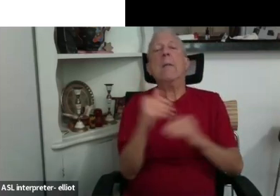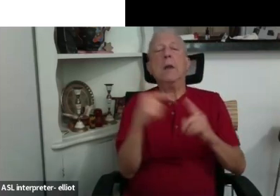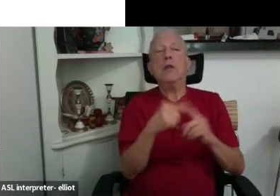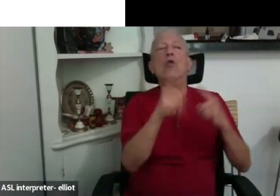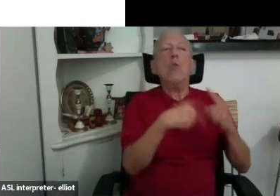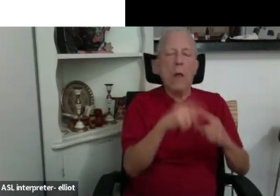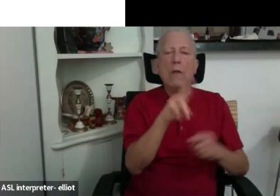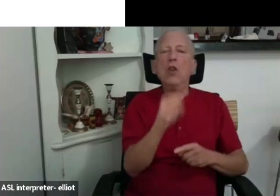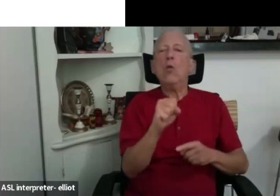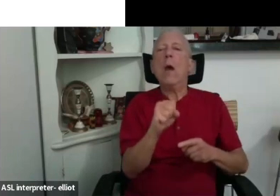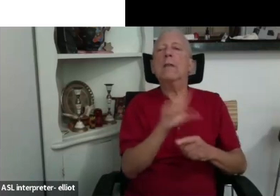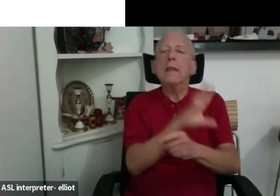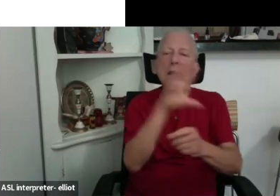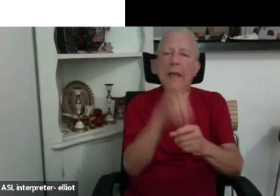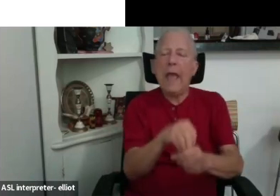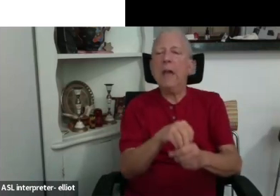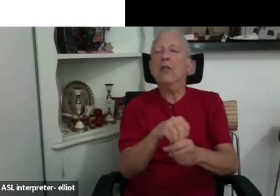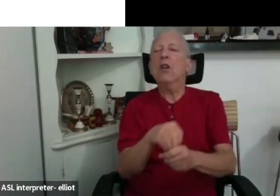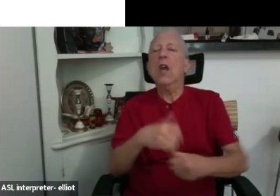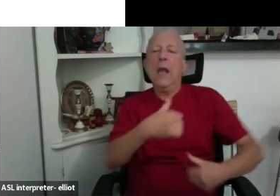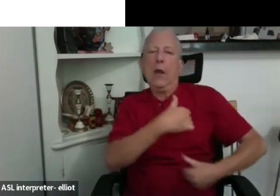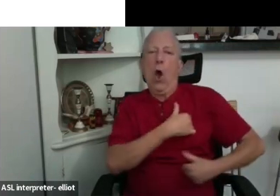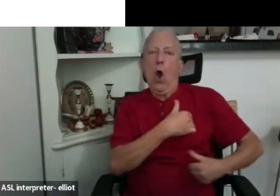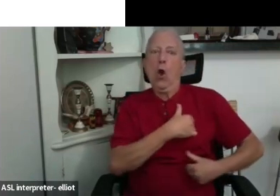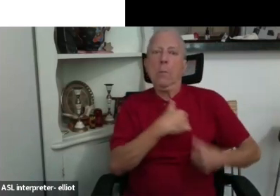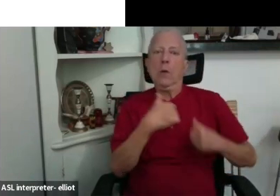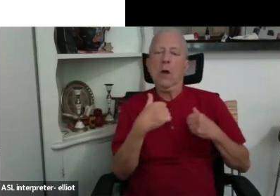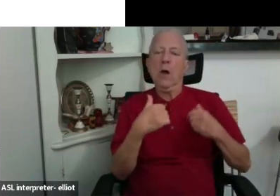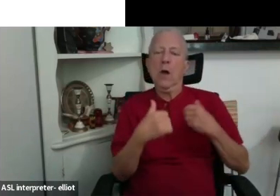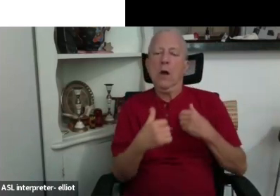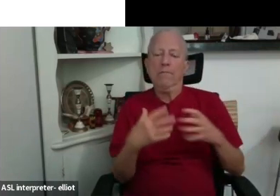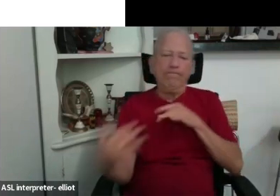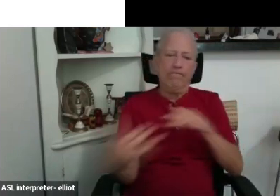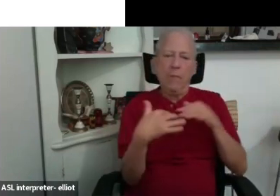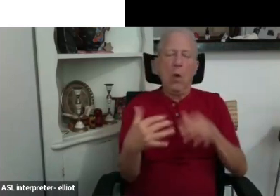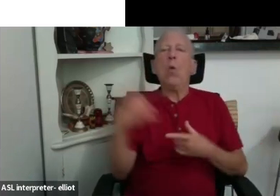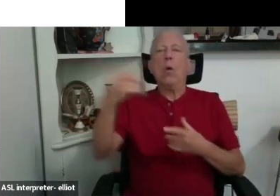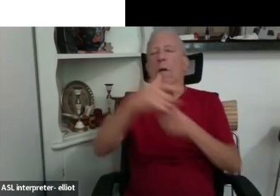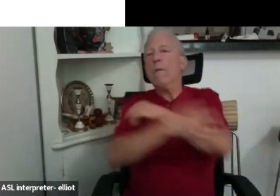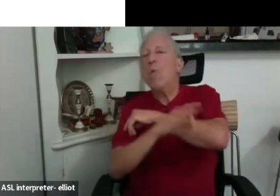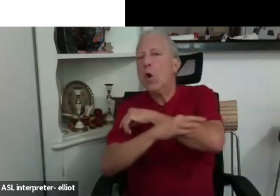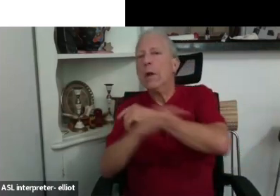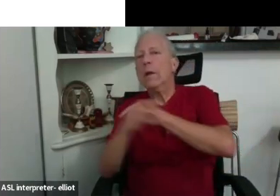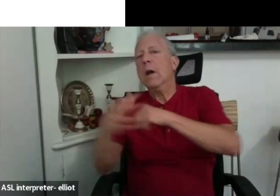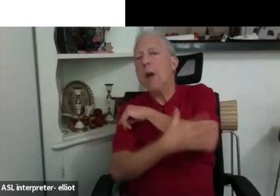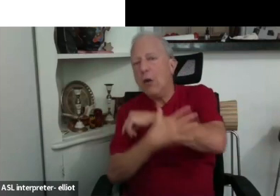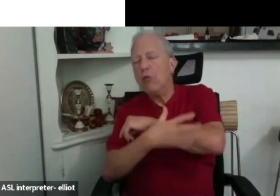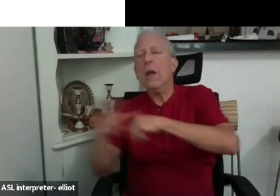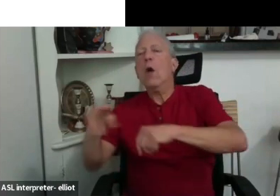in armed hostilities or has been attacked by a foreign country or foreign nationals.